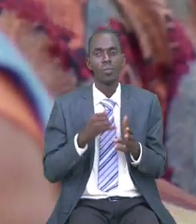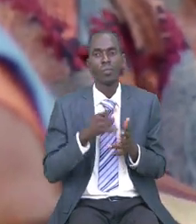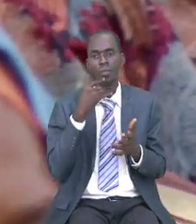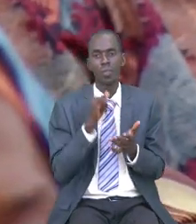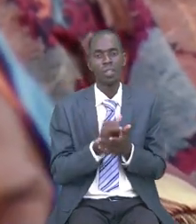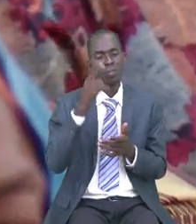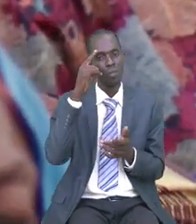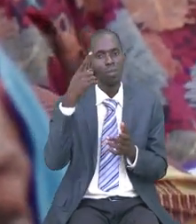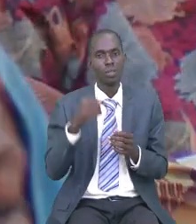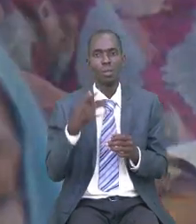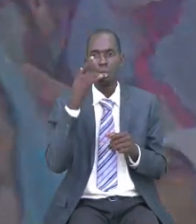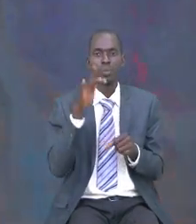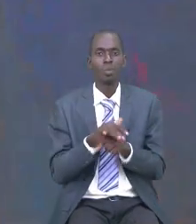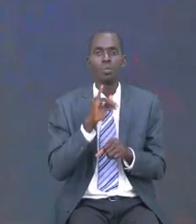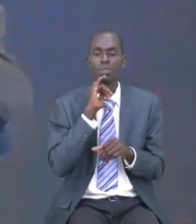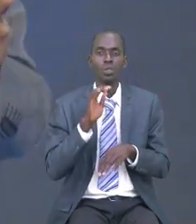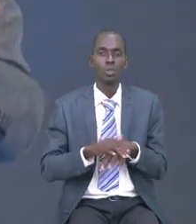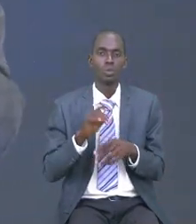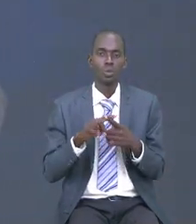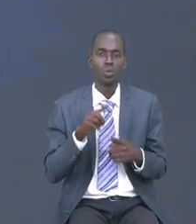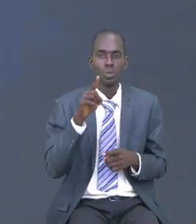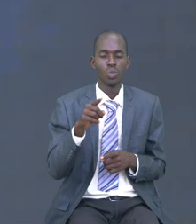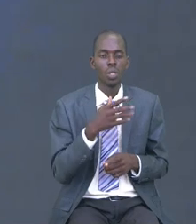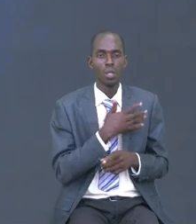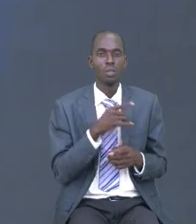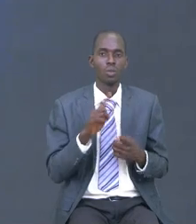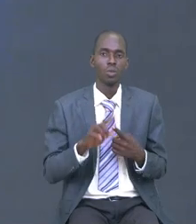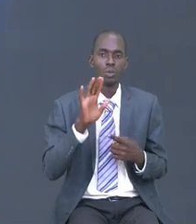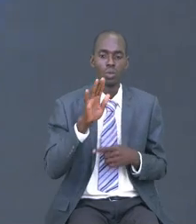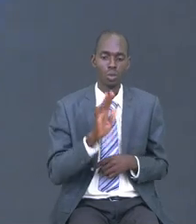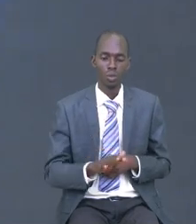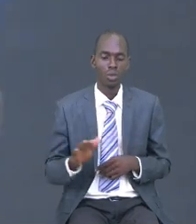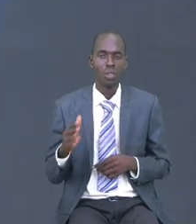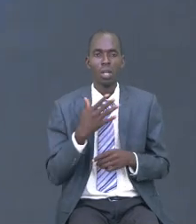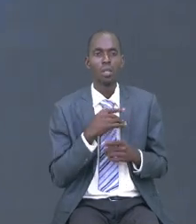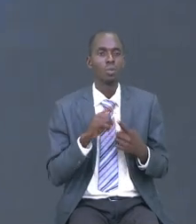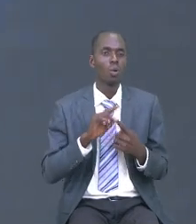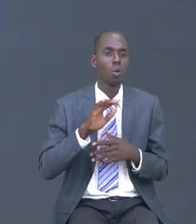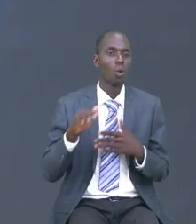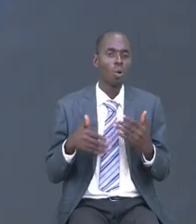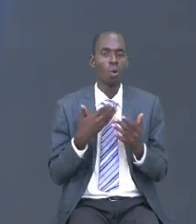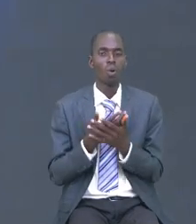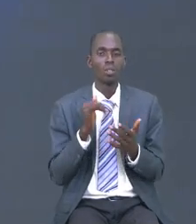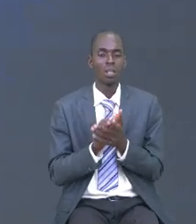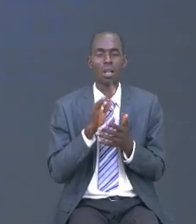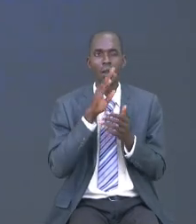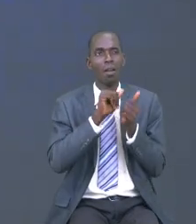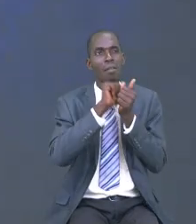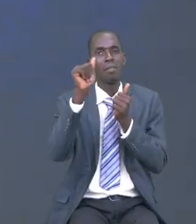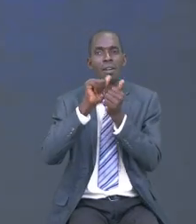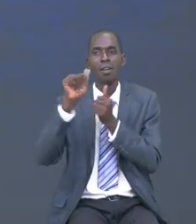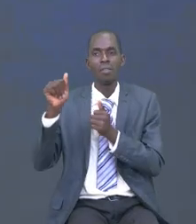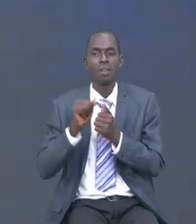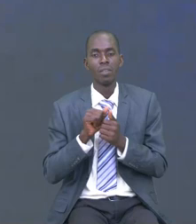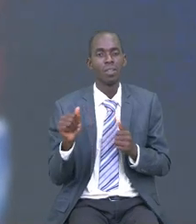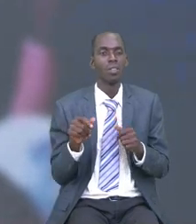promise is unto you and to your children and to all that are far off, even